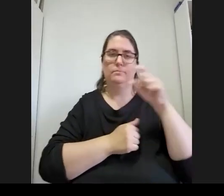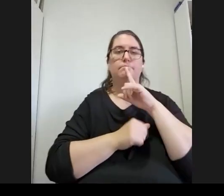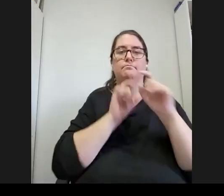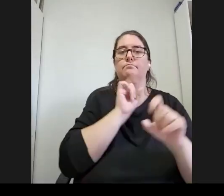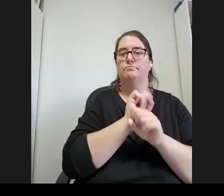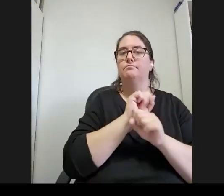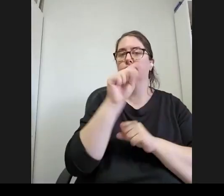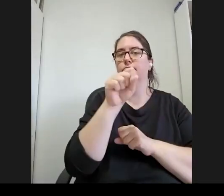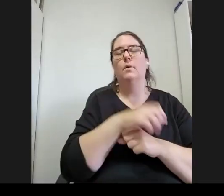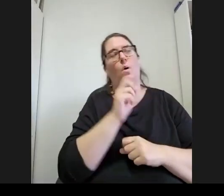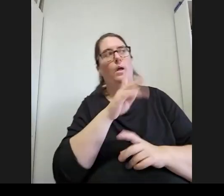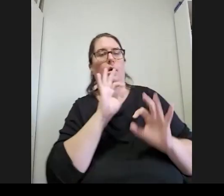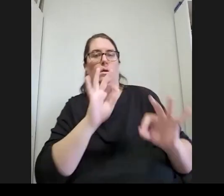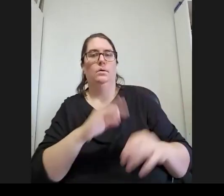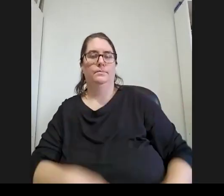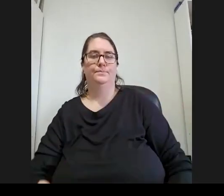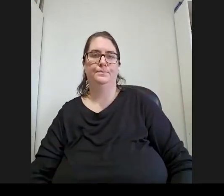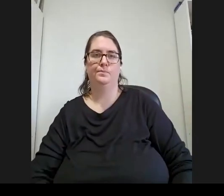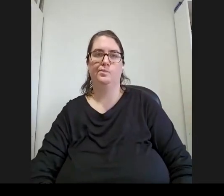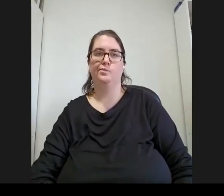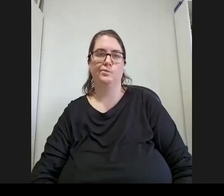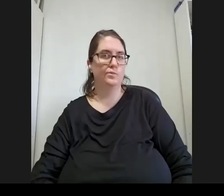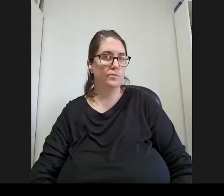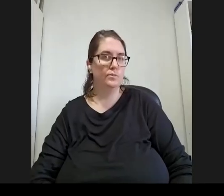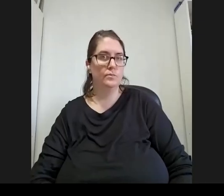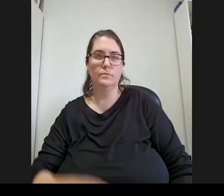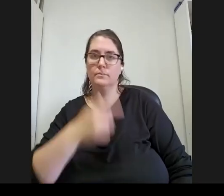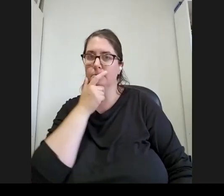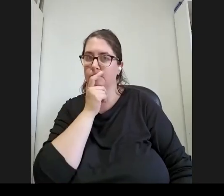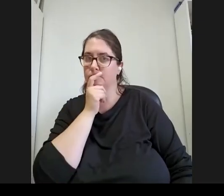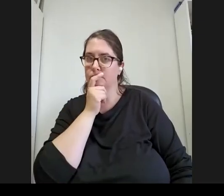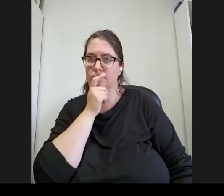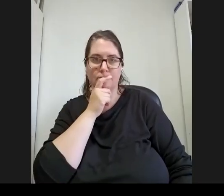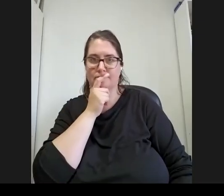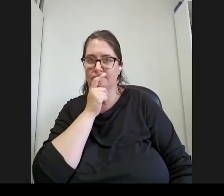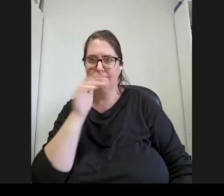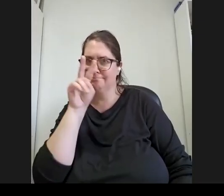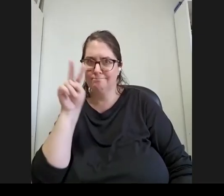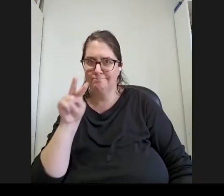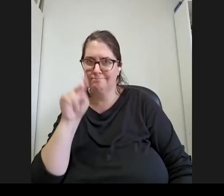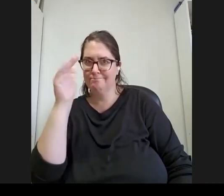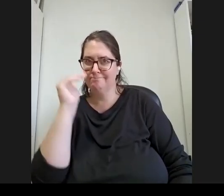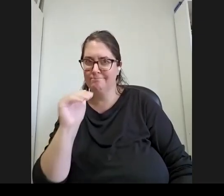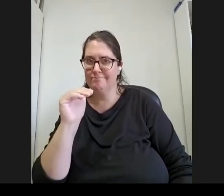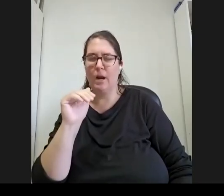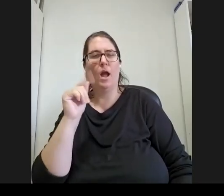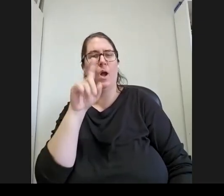Absolutely. Okay. Um, so okay, moving along here. There's a question about experience